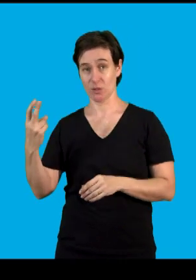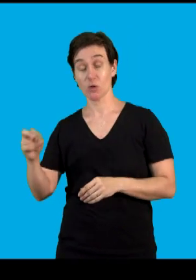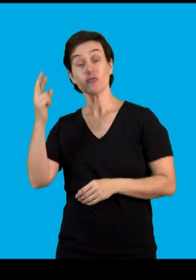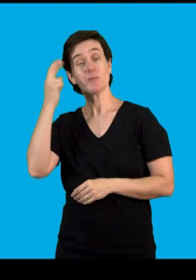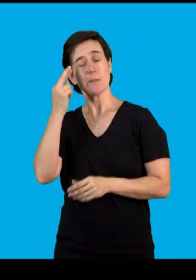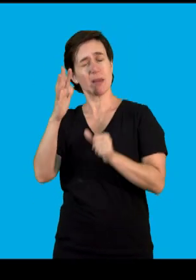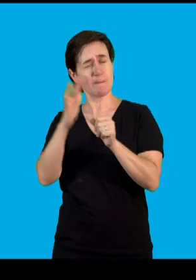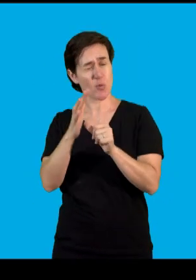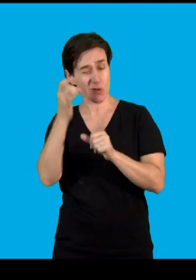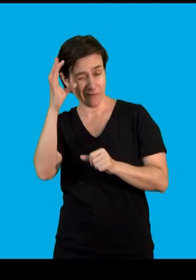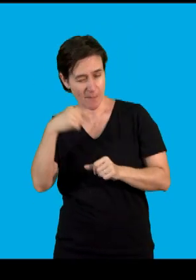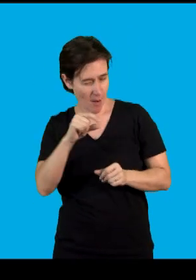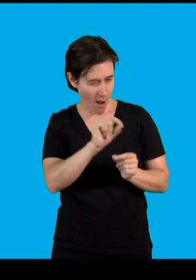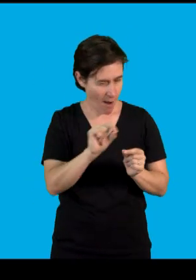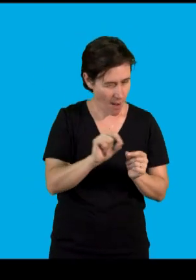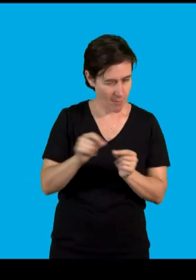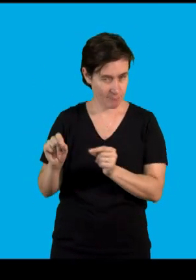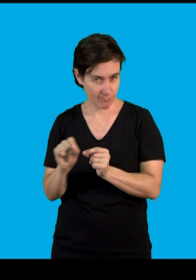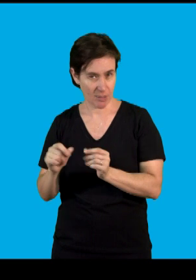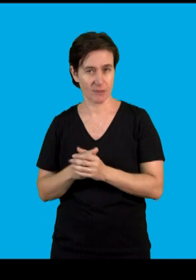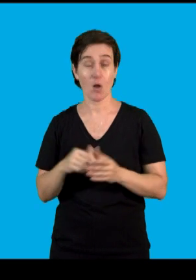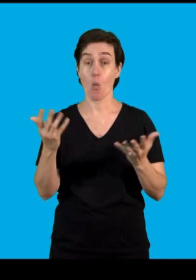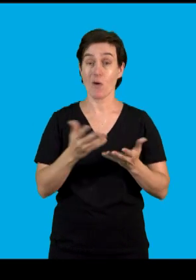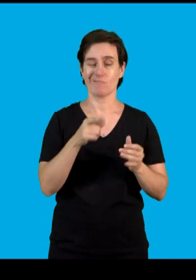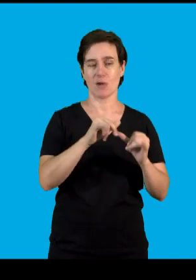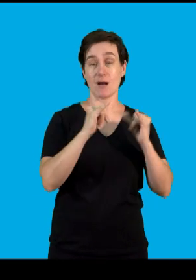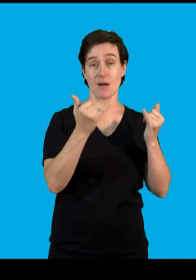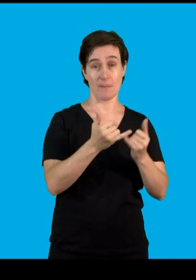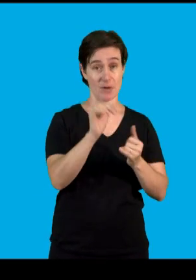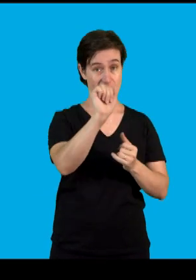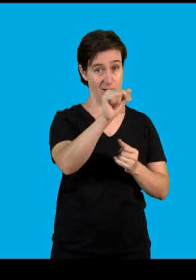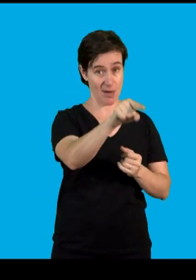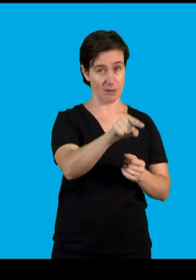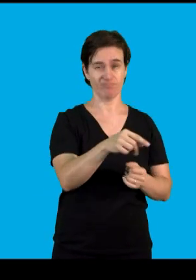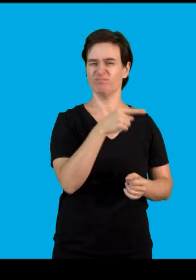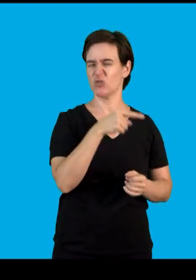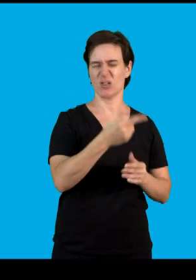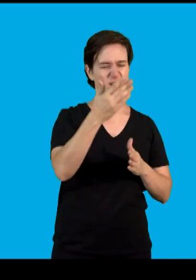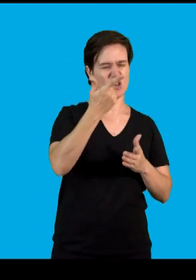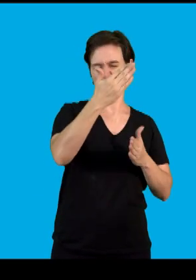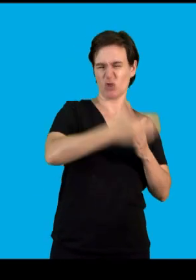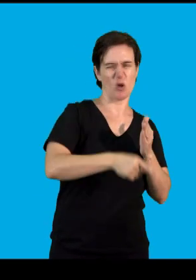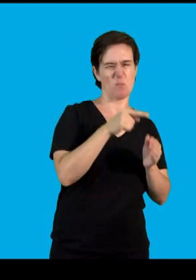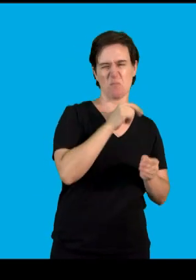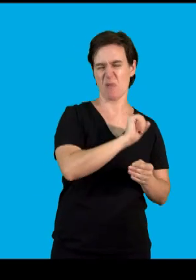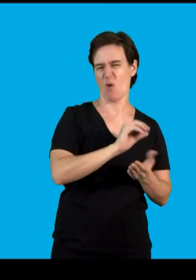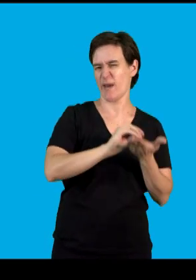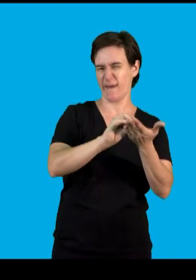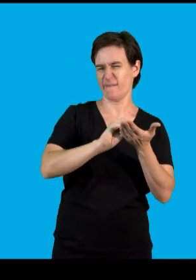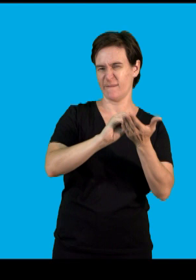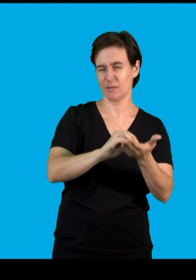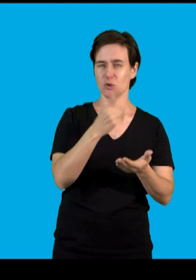to highlight your keywords. At Company A. She terminated her investment